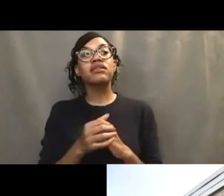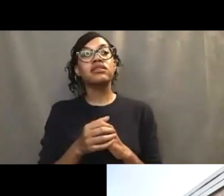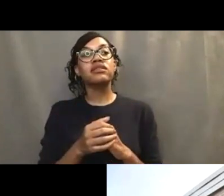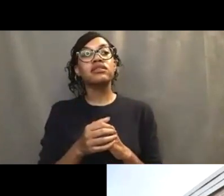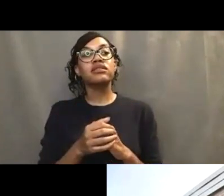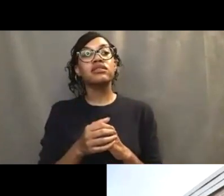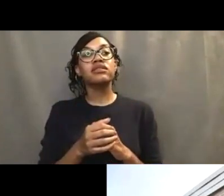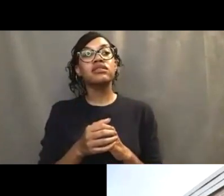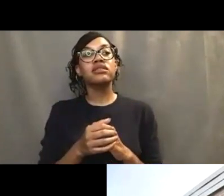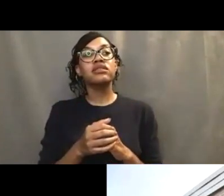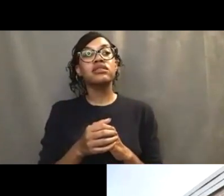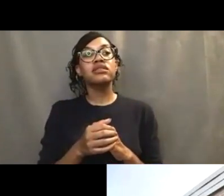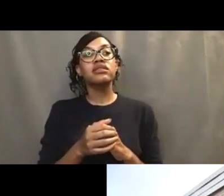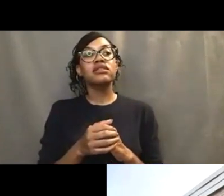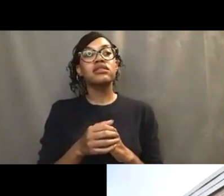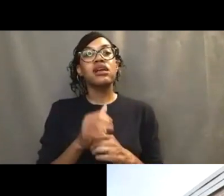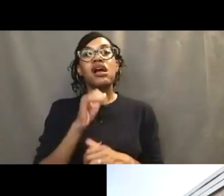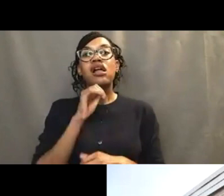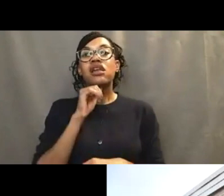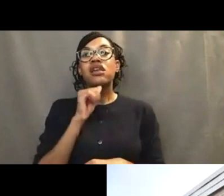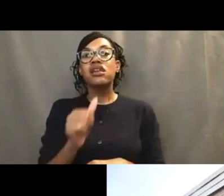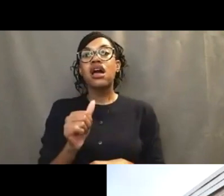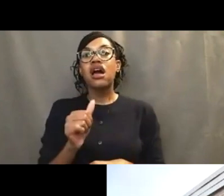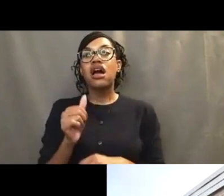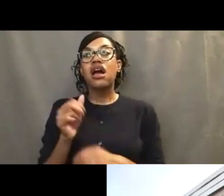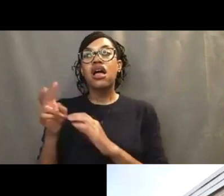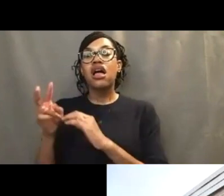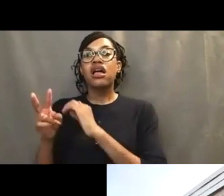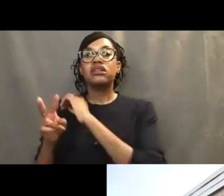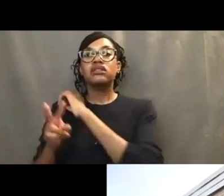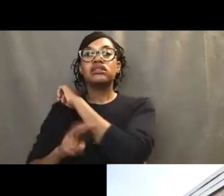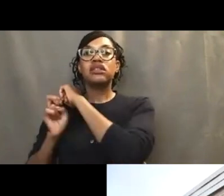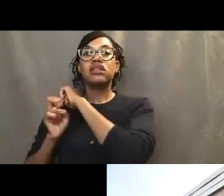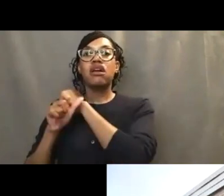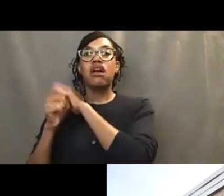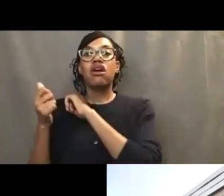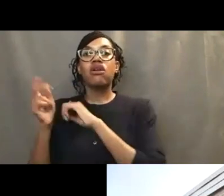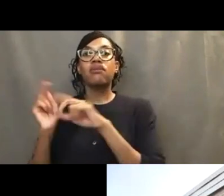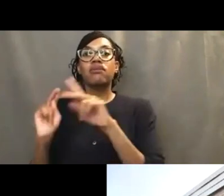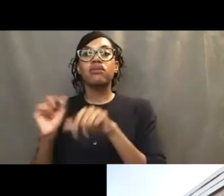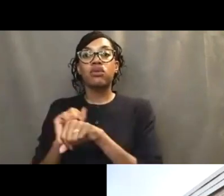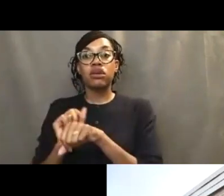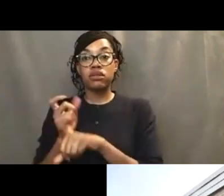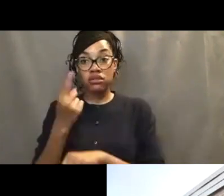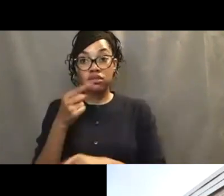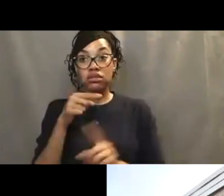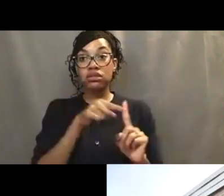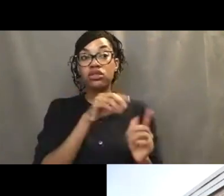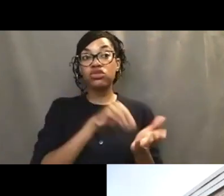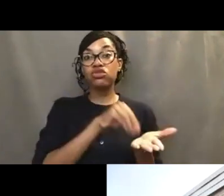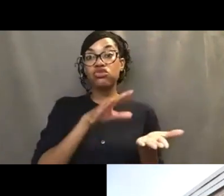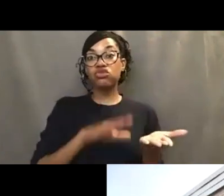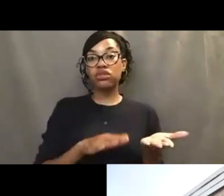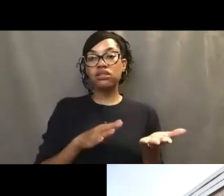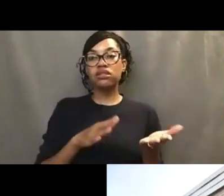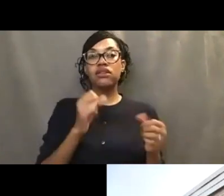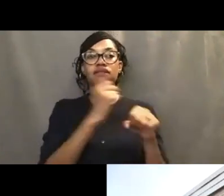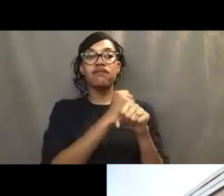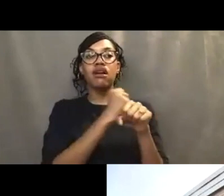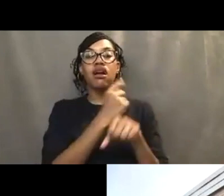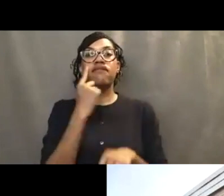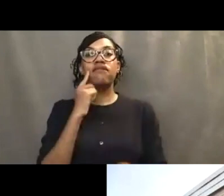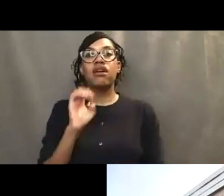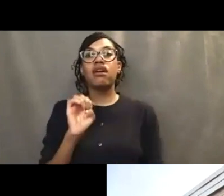co-opting others' work. If you notice the example with the ethnic studies, the students were the big push for that. We just back them